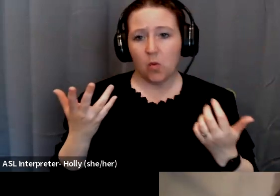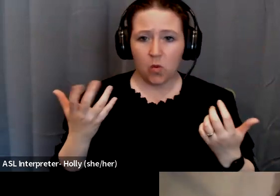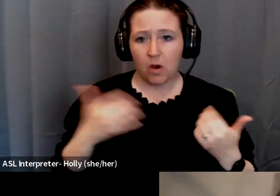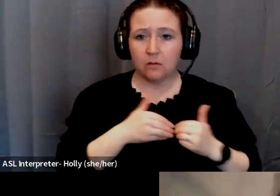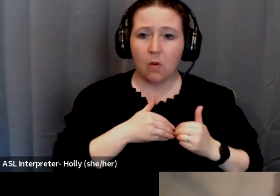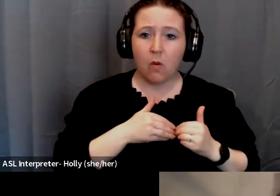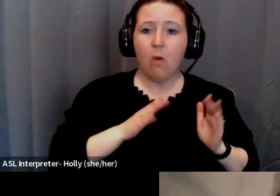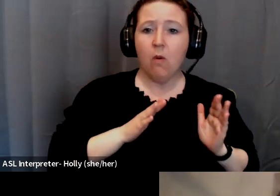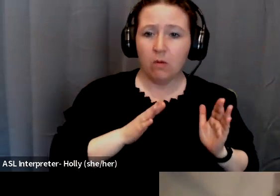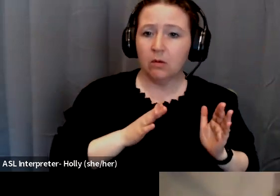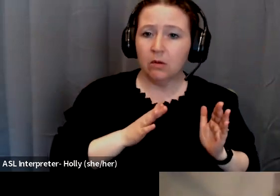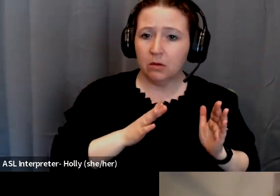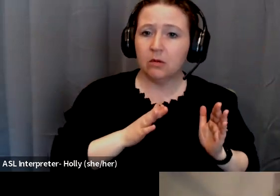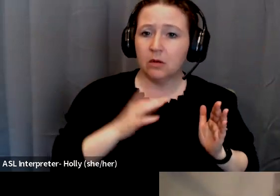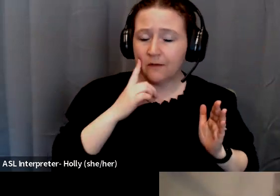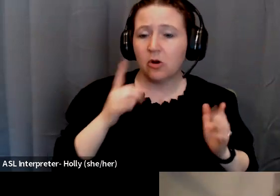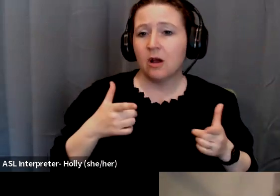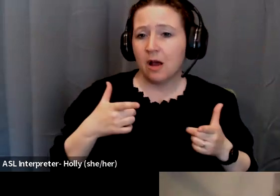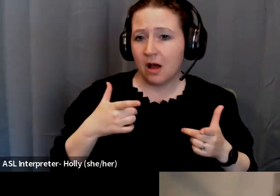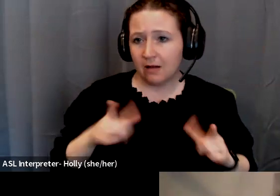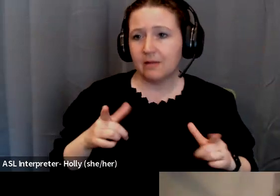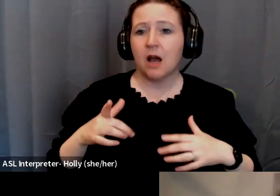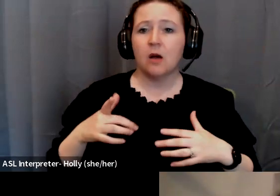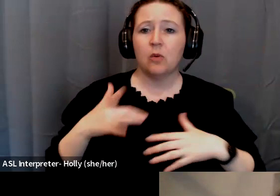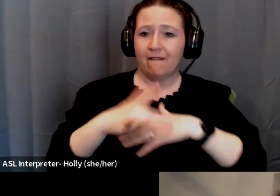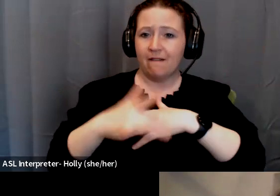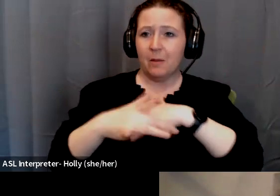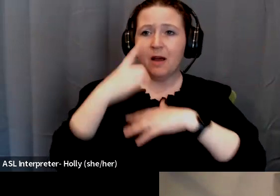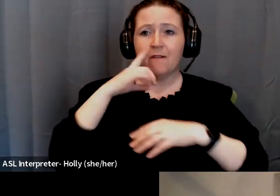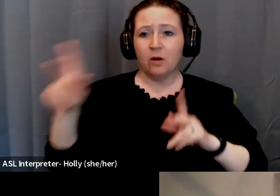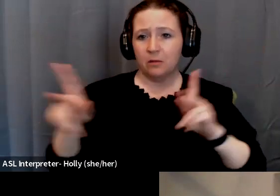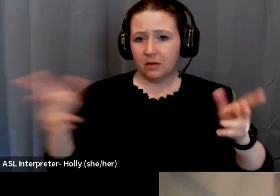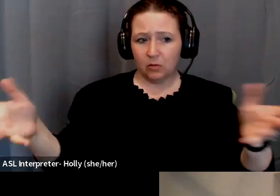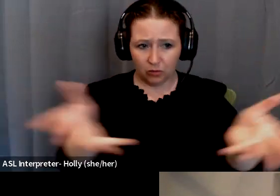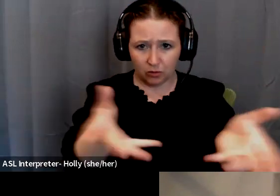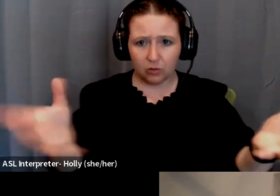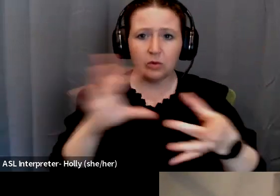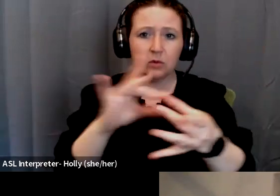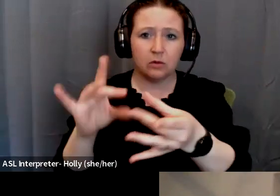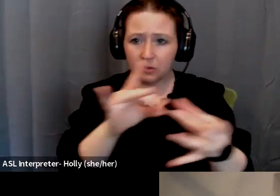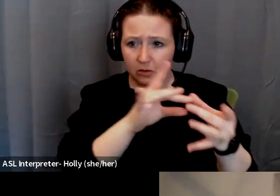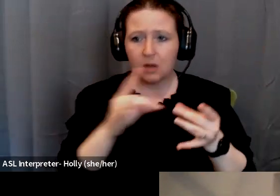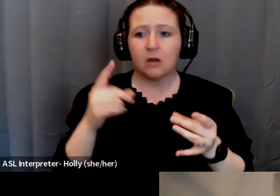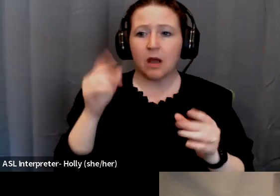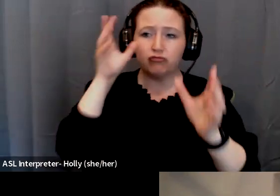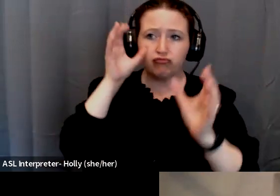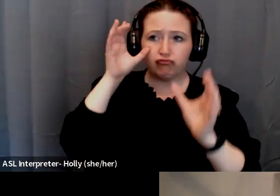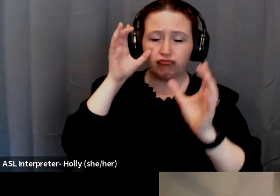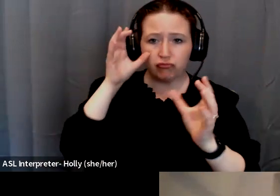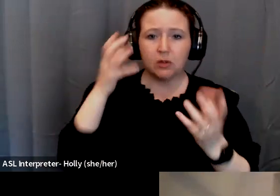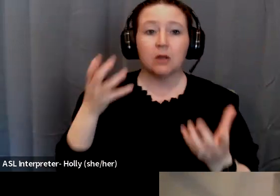open-hearted in terms of allowing a space for people to speak and to be heard. To do